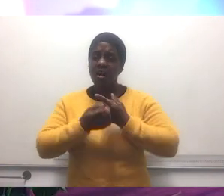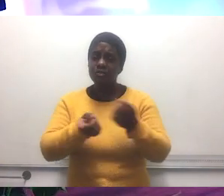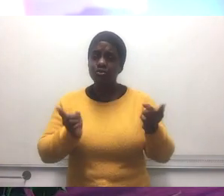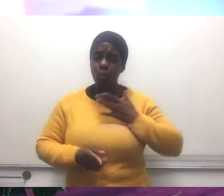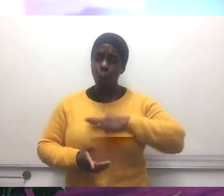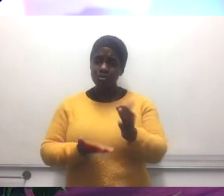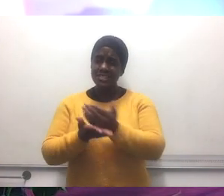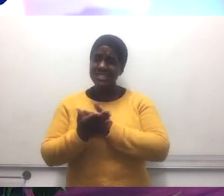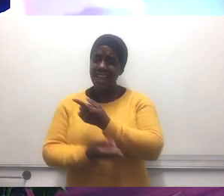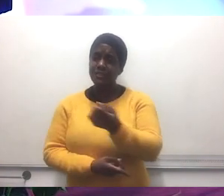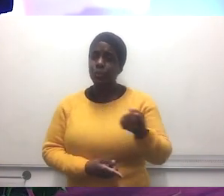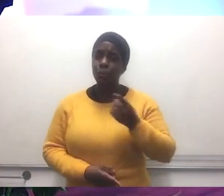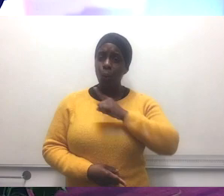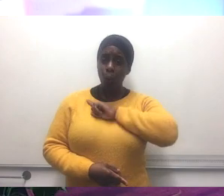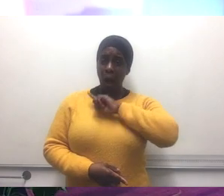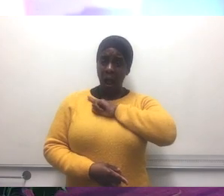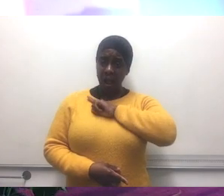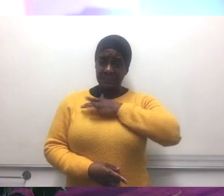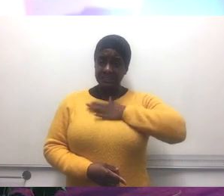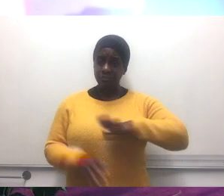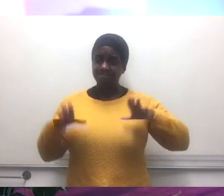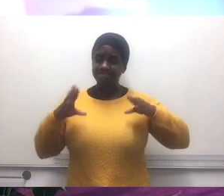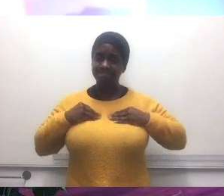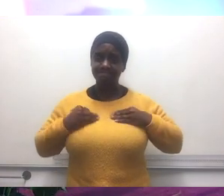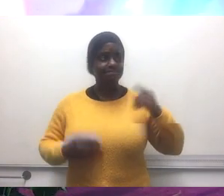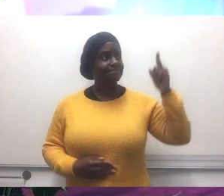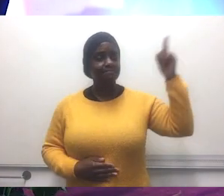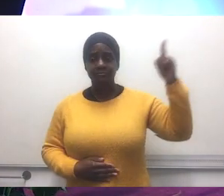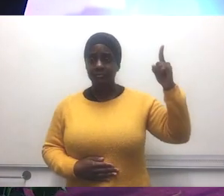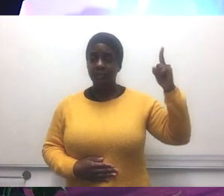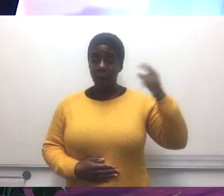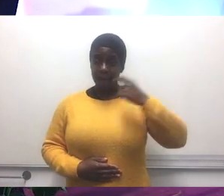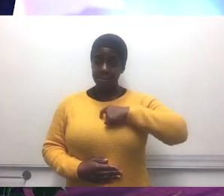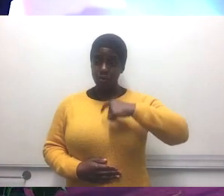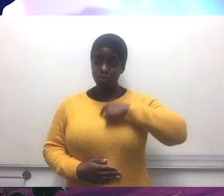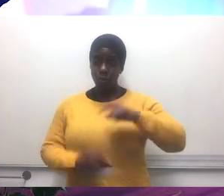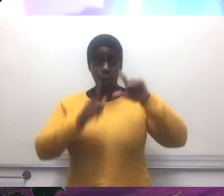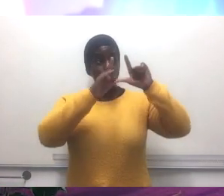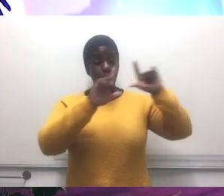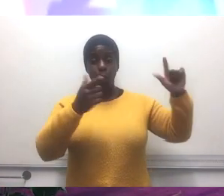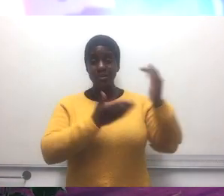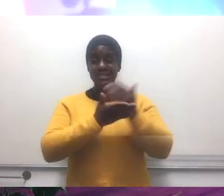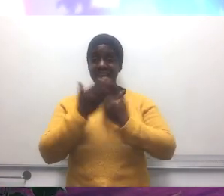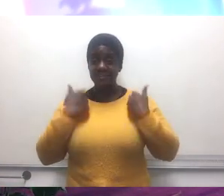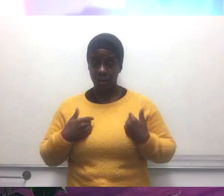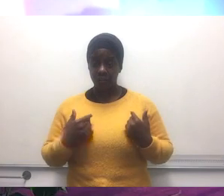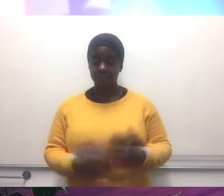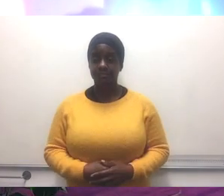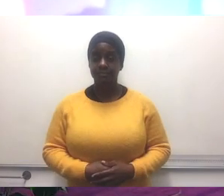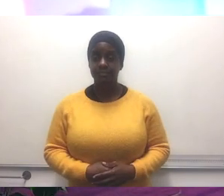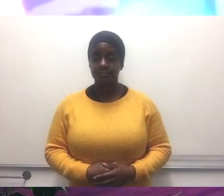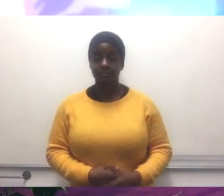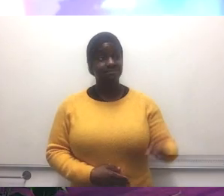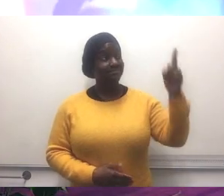save you. And that's why you need to accept him as your personal Lord and Savior. He